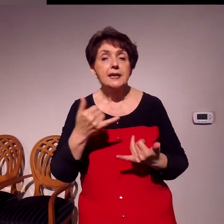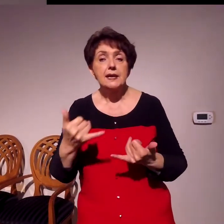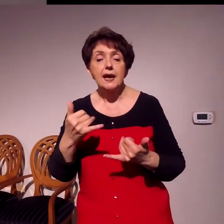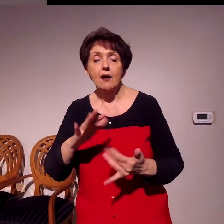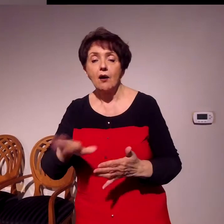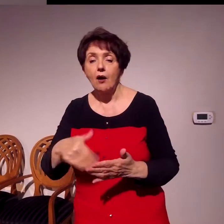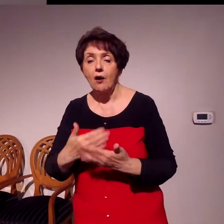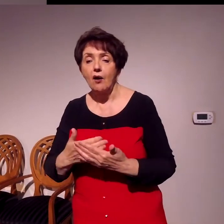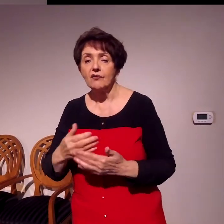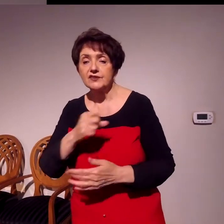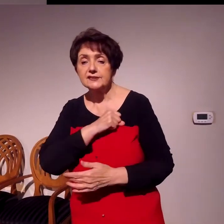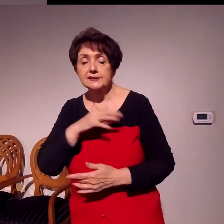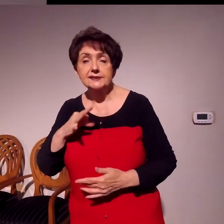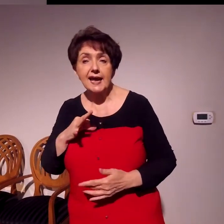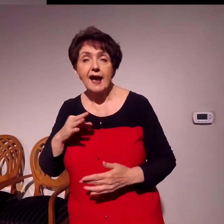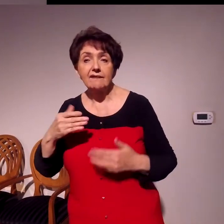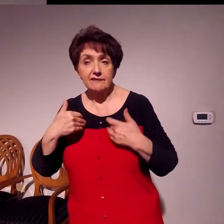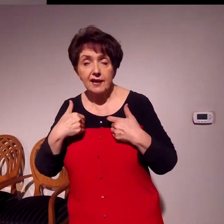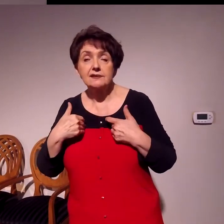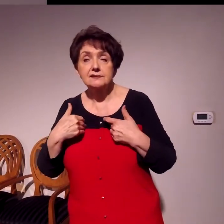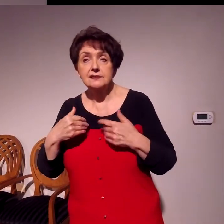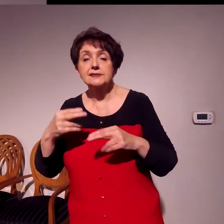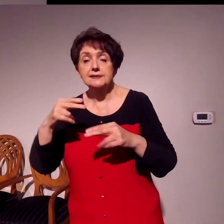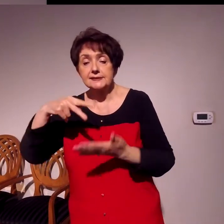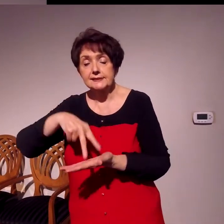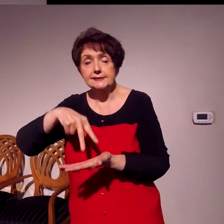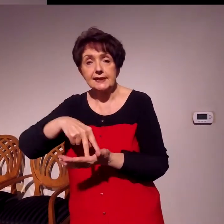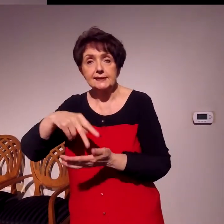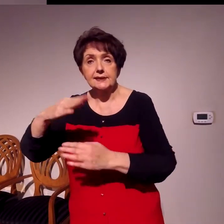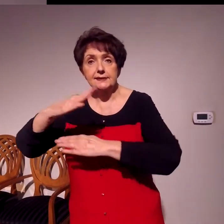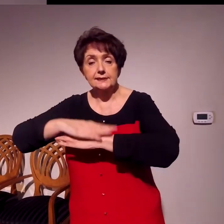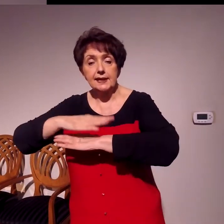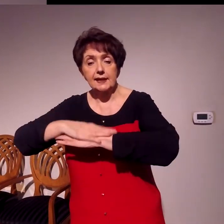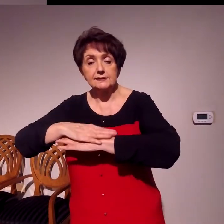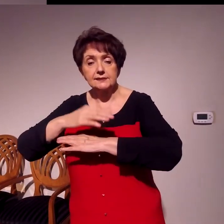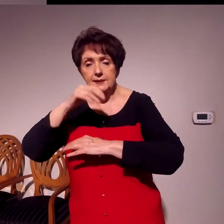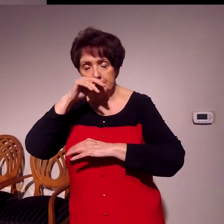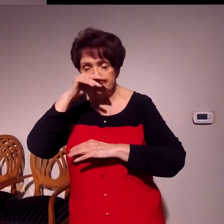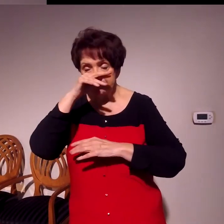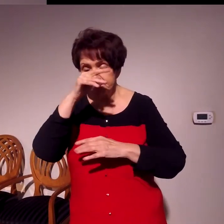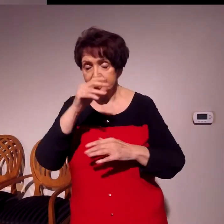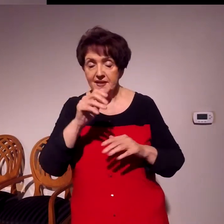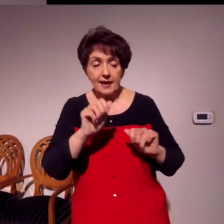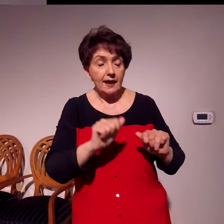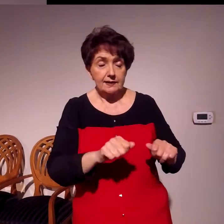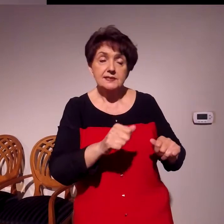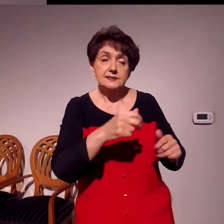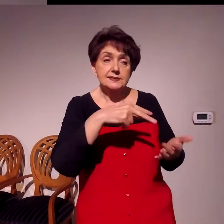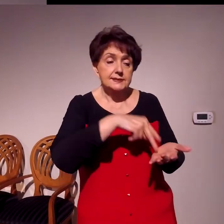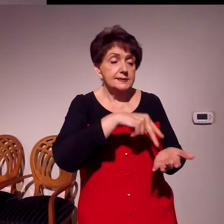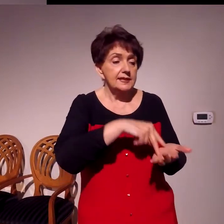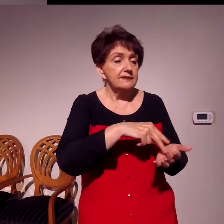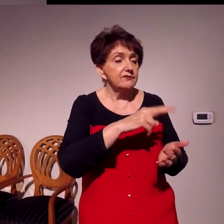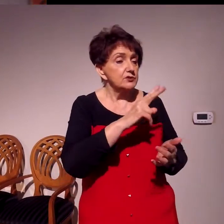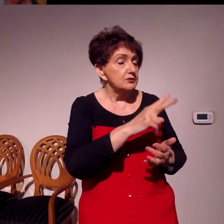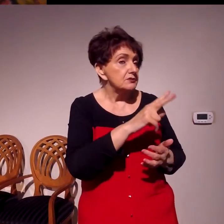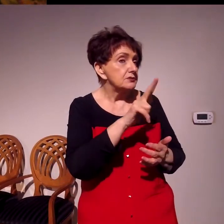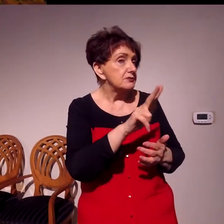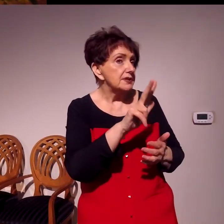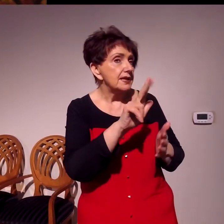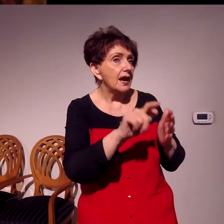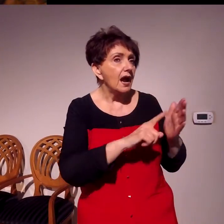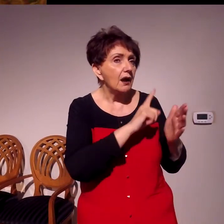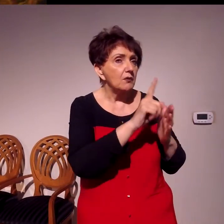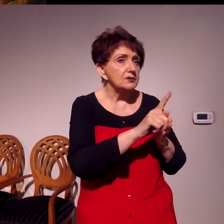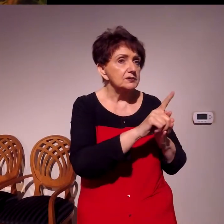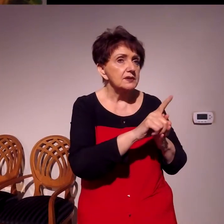desks. It's great. So I can stand for a couple of hours, 3-4 hours, do a project, whatever, but I discovered how many meetings